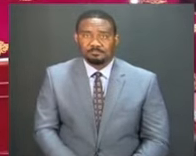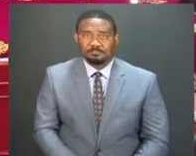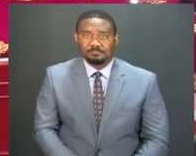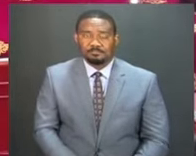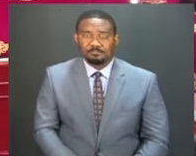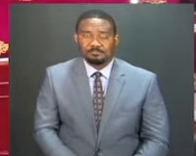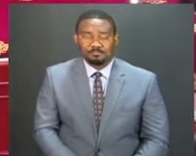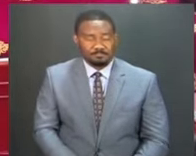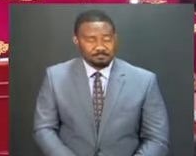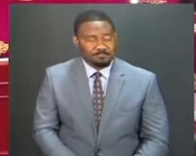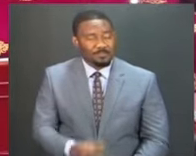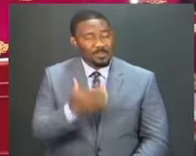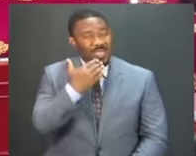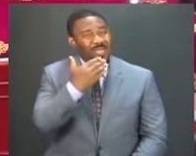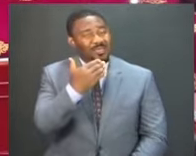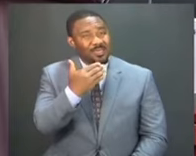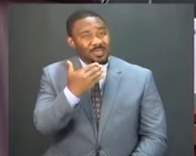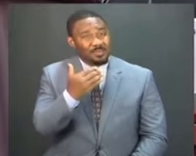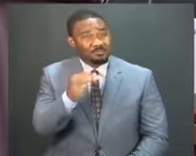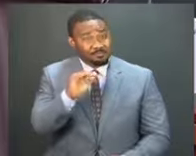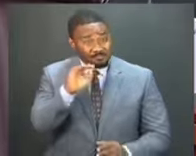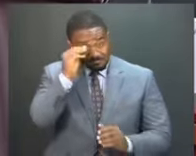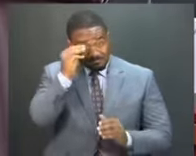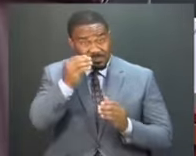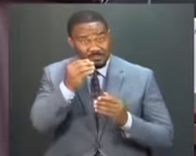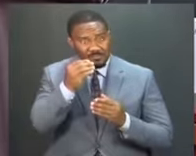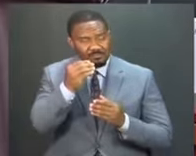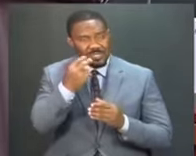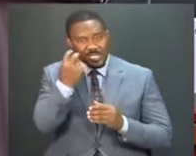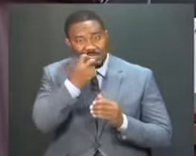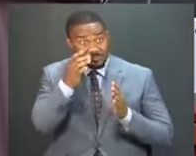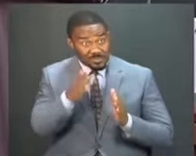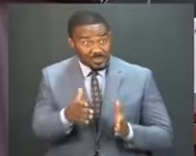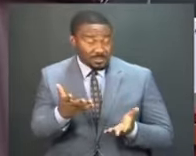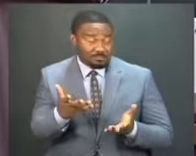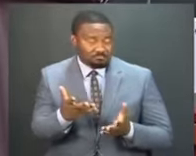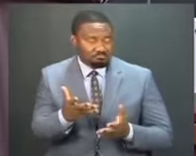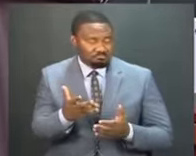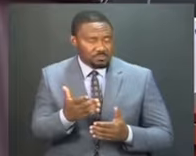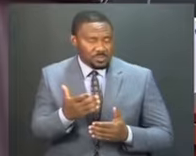Thank you, Mr. Speaker. Mr. Speaker, we'll take that on board.